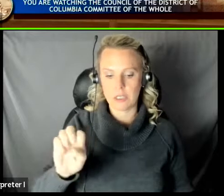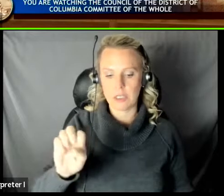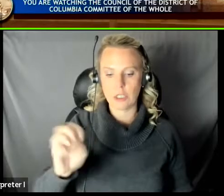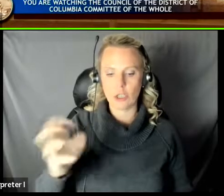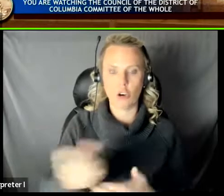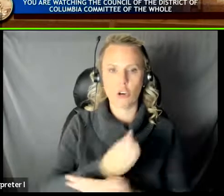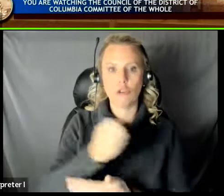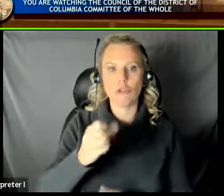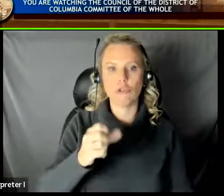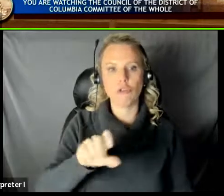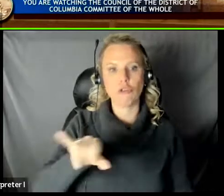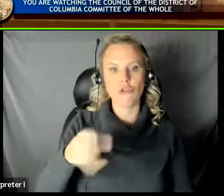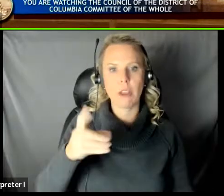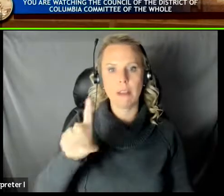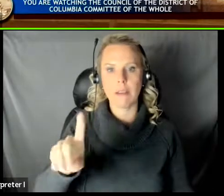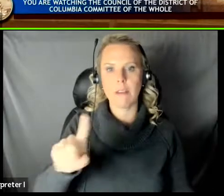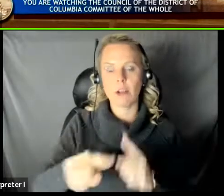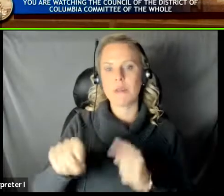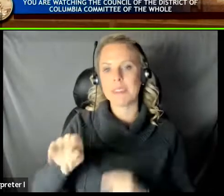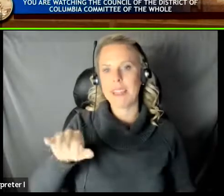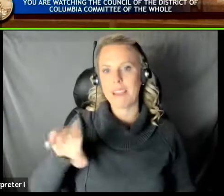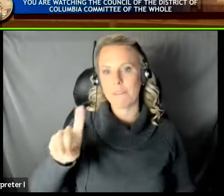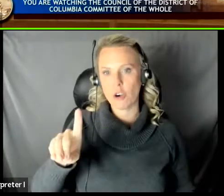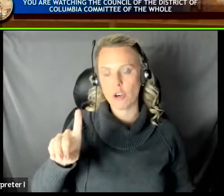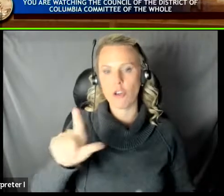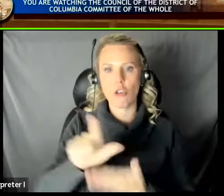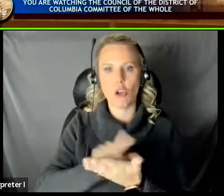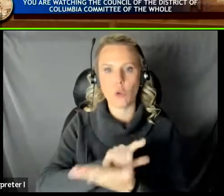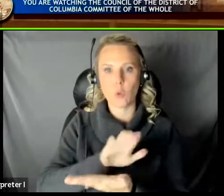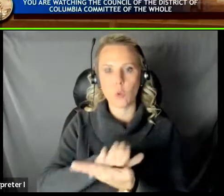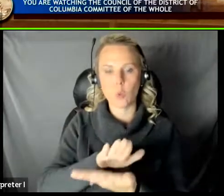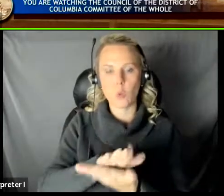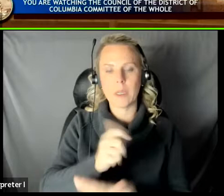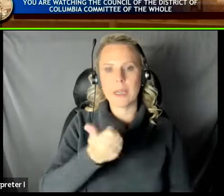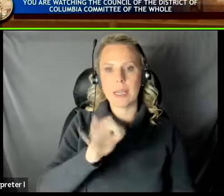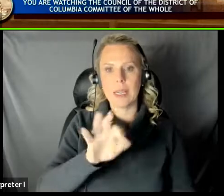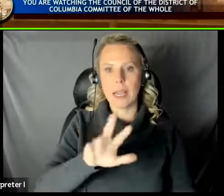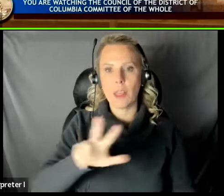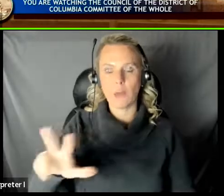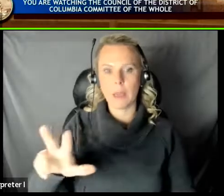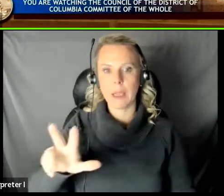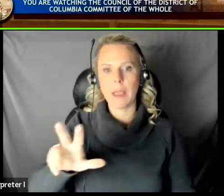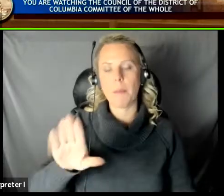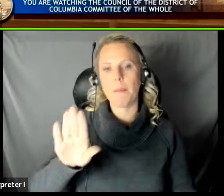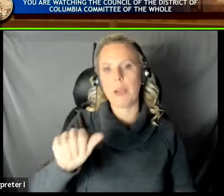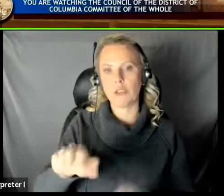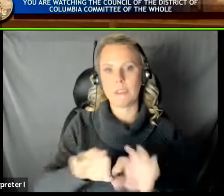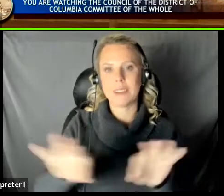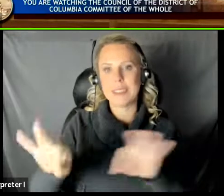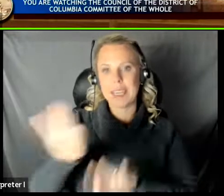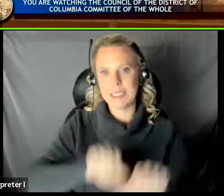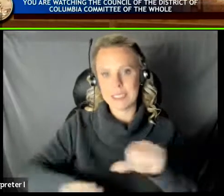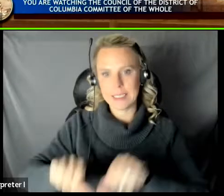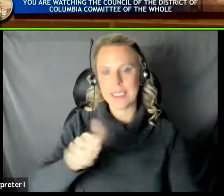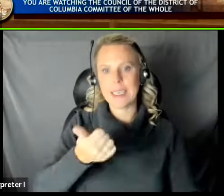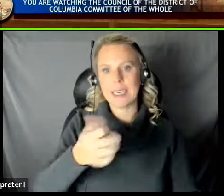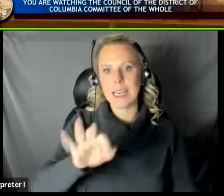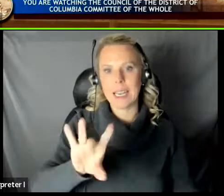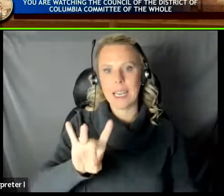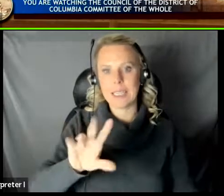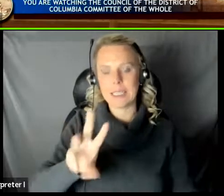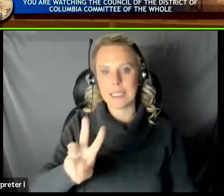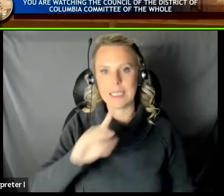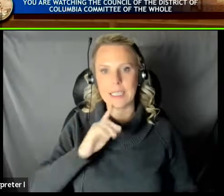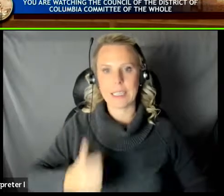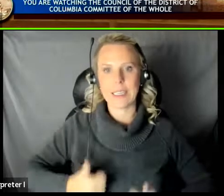a Juris Doctor from Stanford Law School in 1993 and a Bachelor of Science from the University of Michigan in 1986. He has been a district